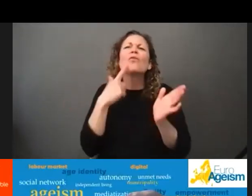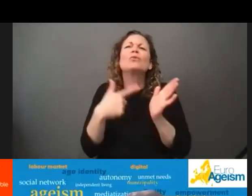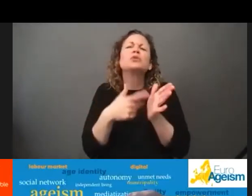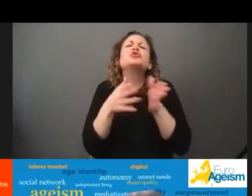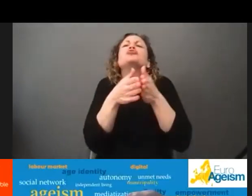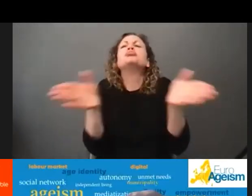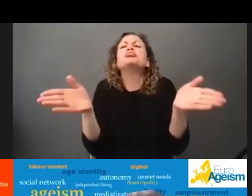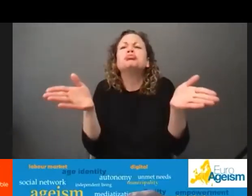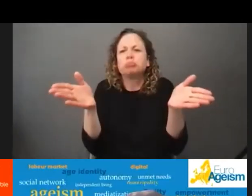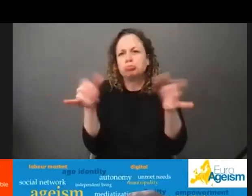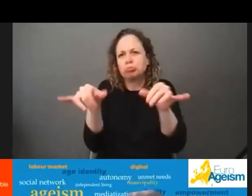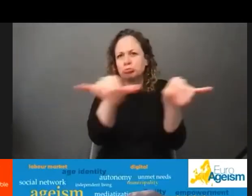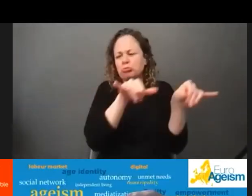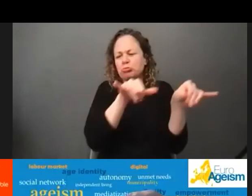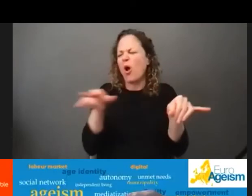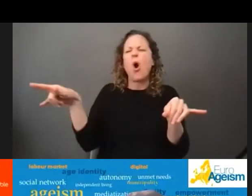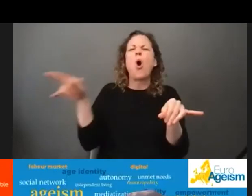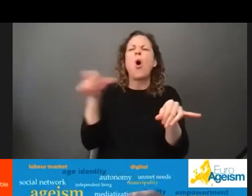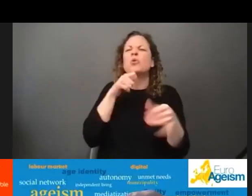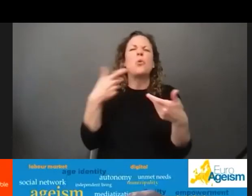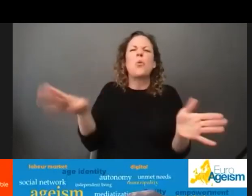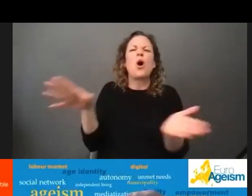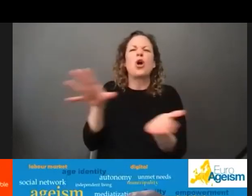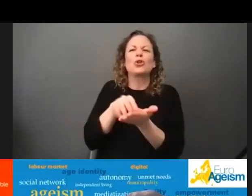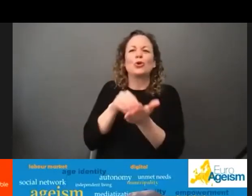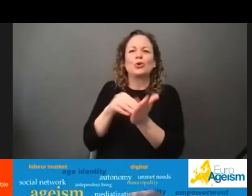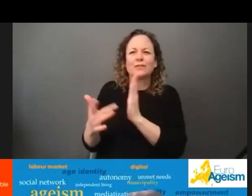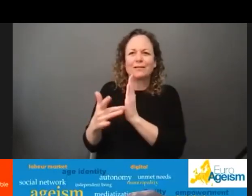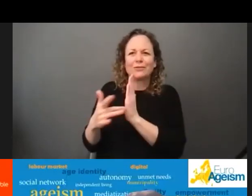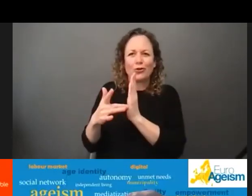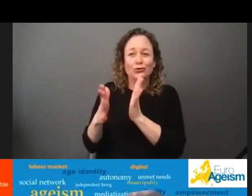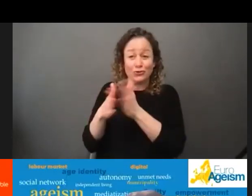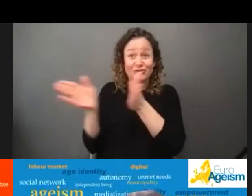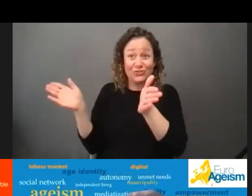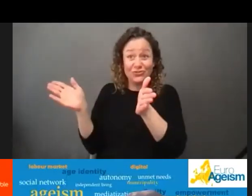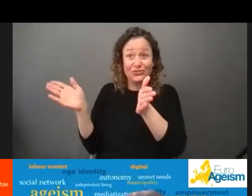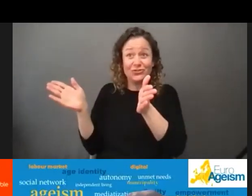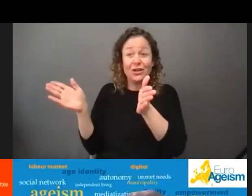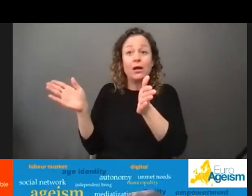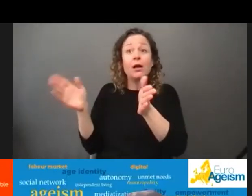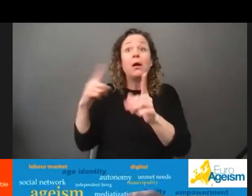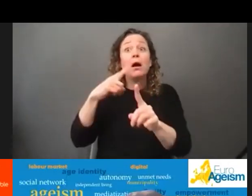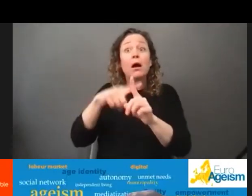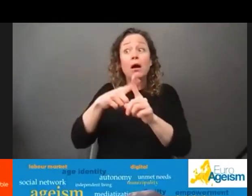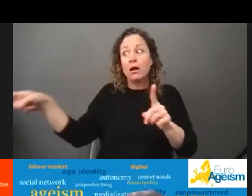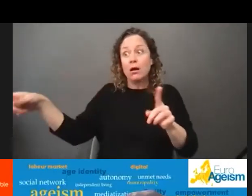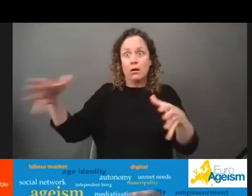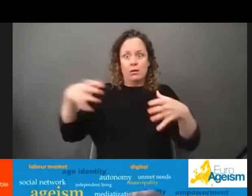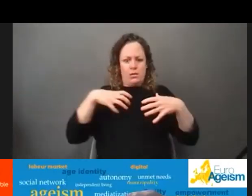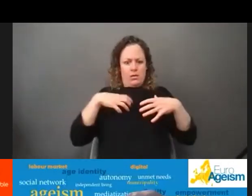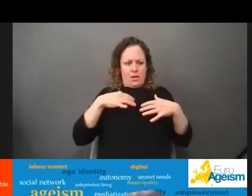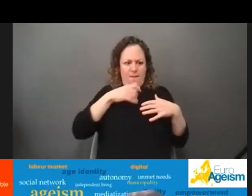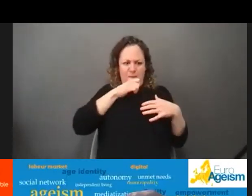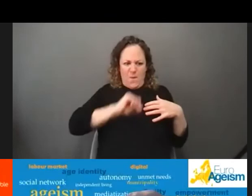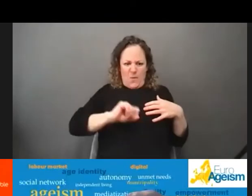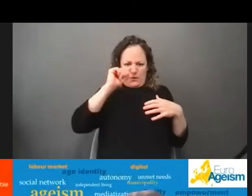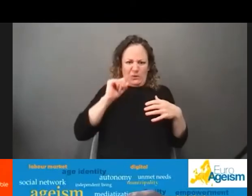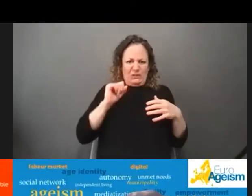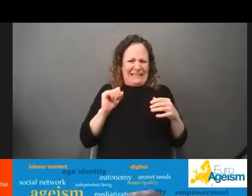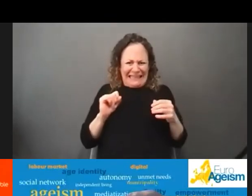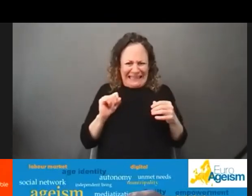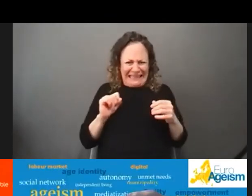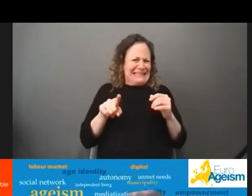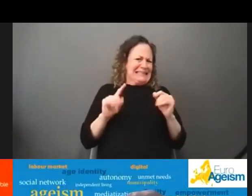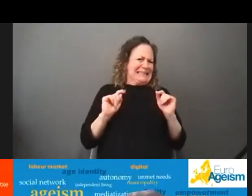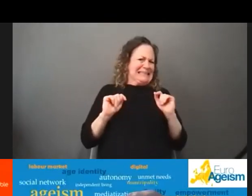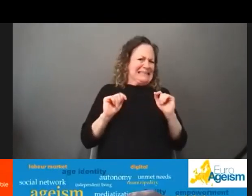learn. And then the other one, internal ageism, is that, oh, as an older person, I don't